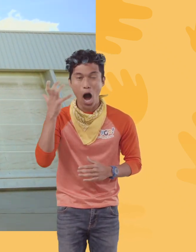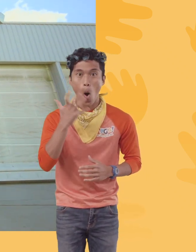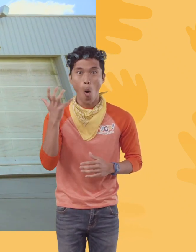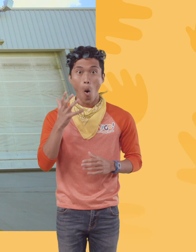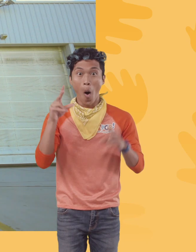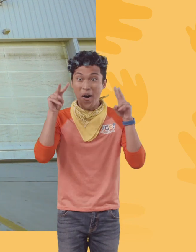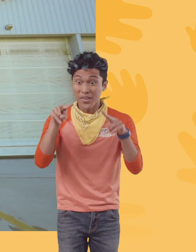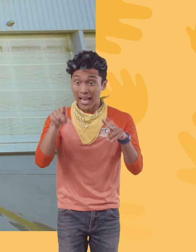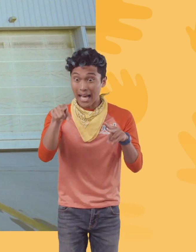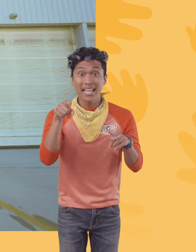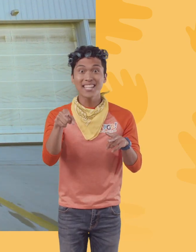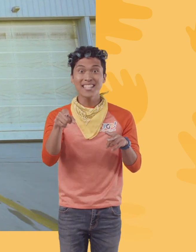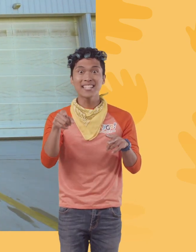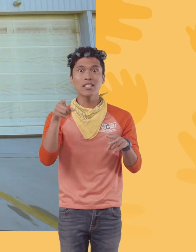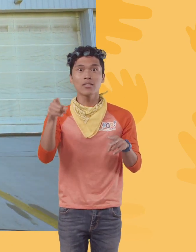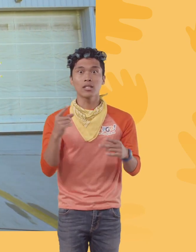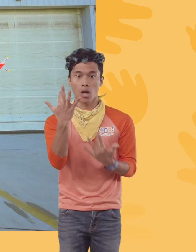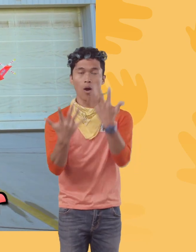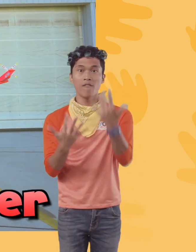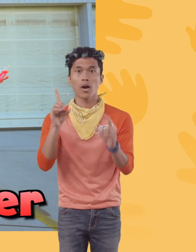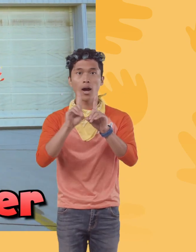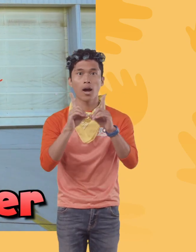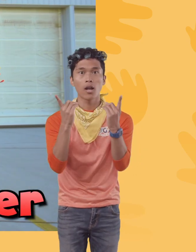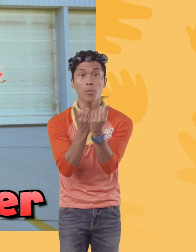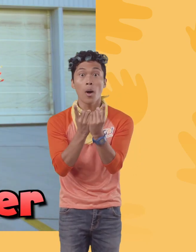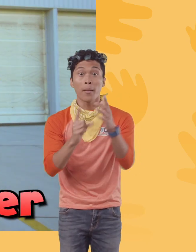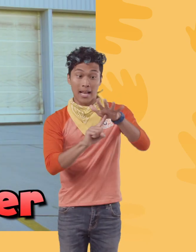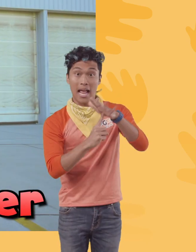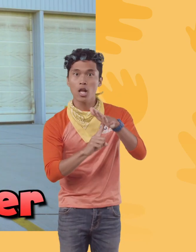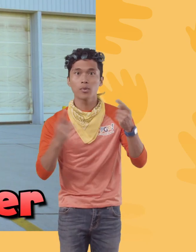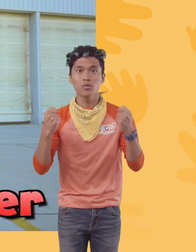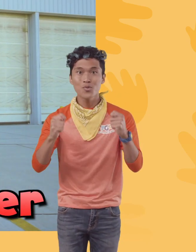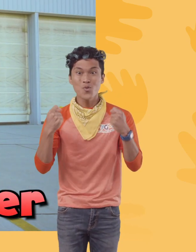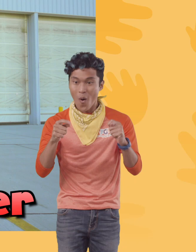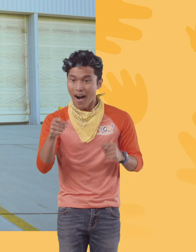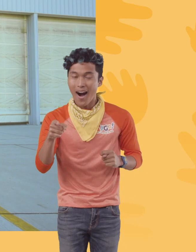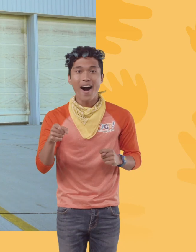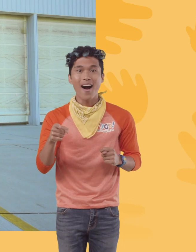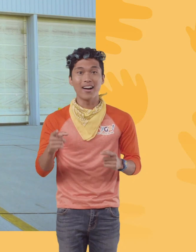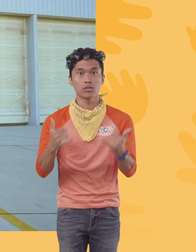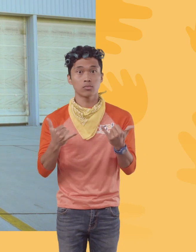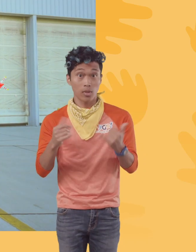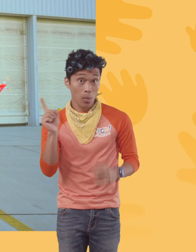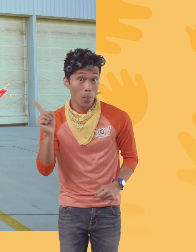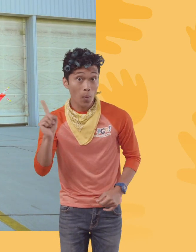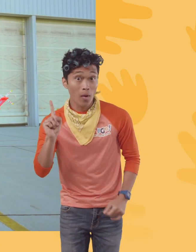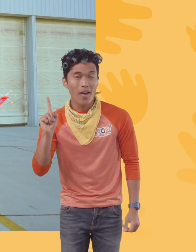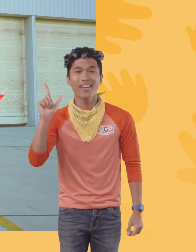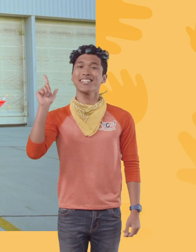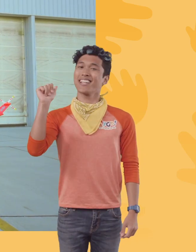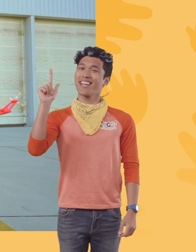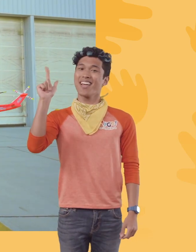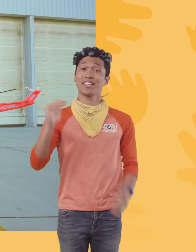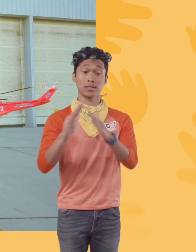Woo! Look at this. This is a fire department helicopter toy. Ooh, and today,